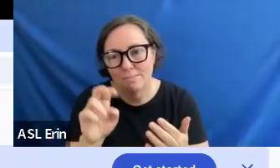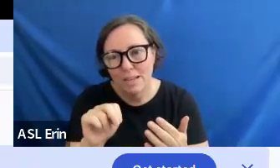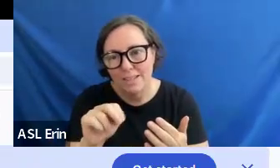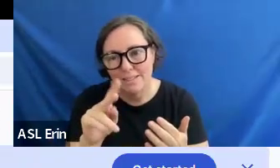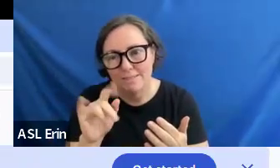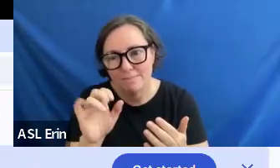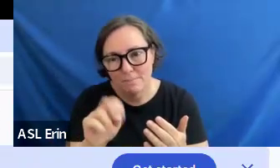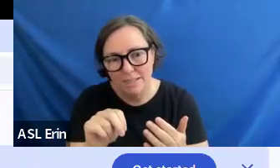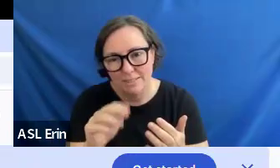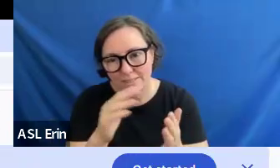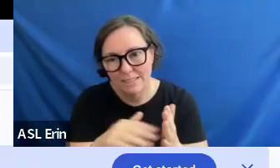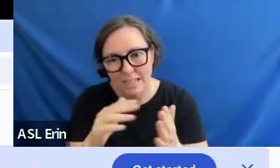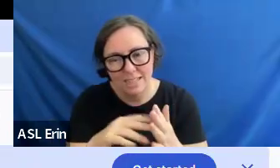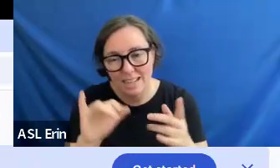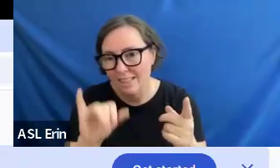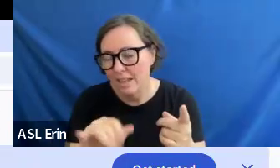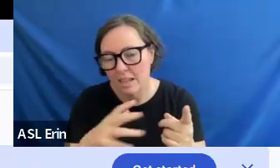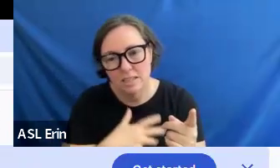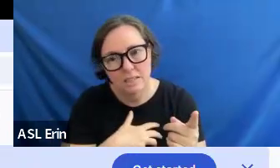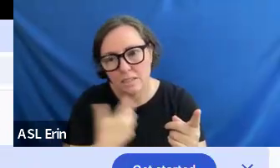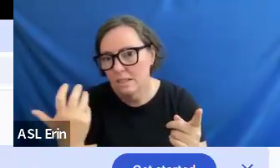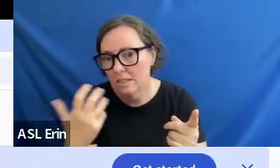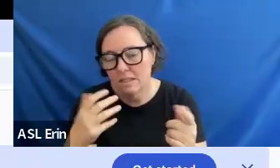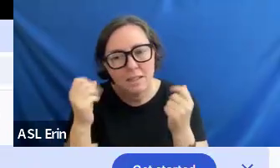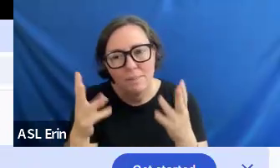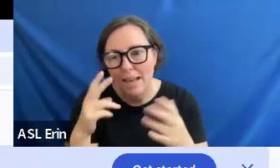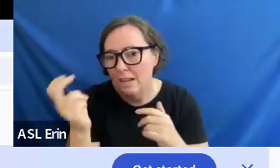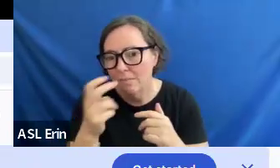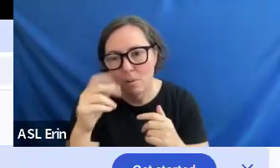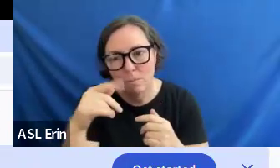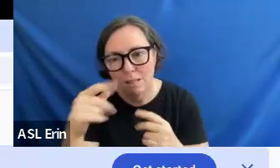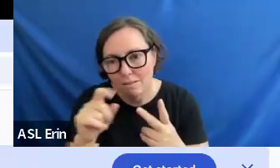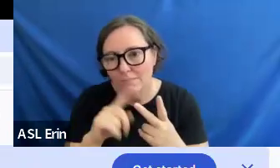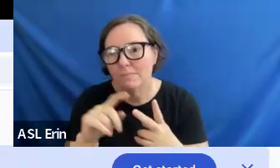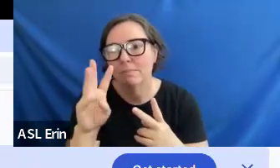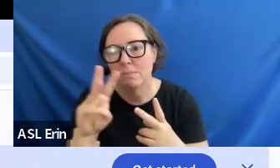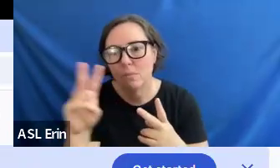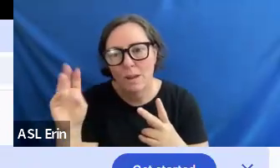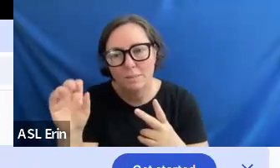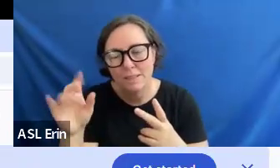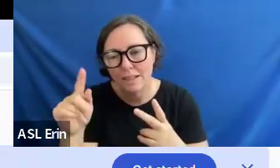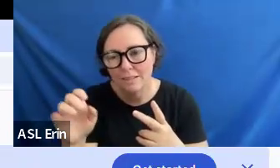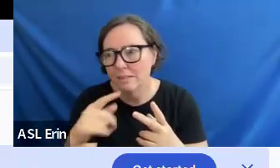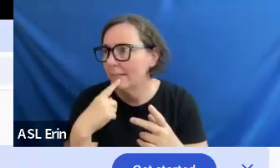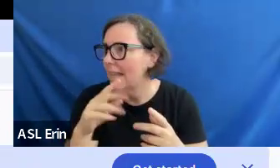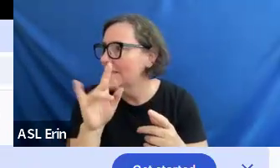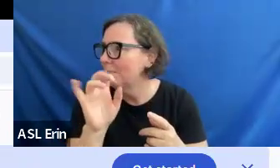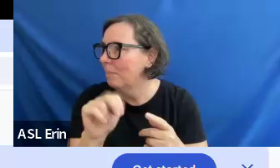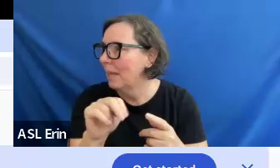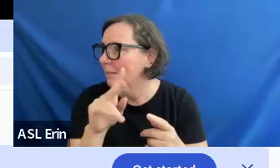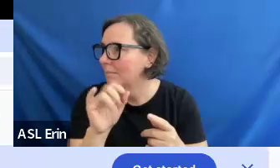is probably my biggest gripe with a lot of mobile apps and just websites. Button, button,